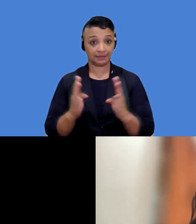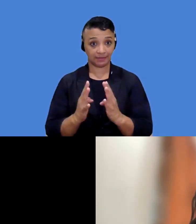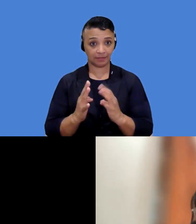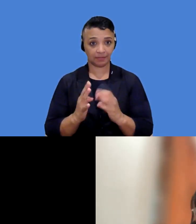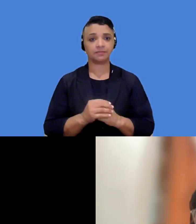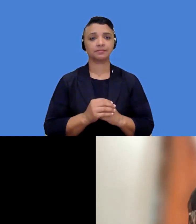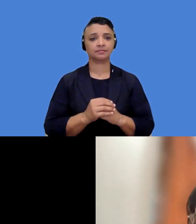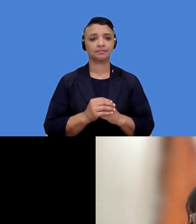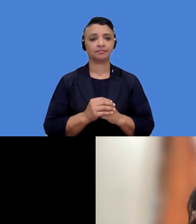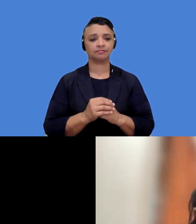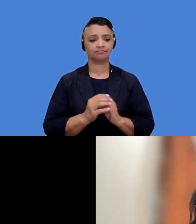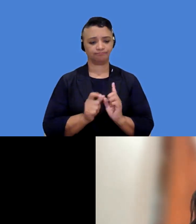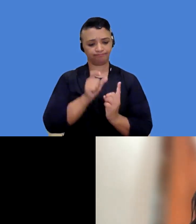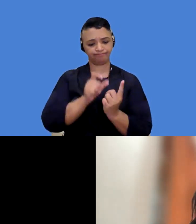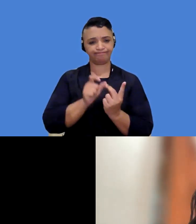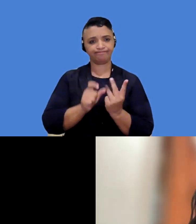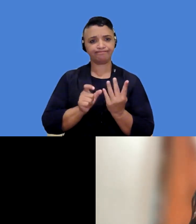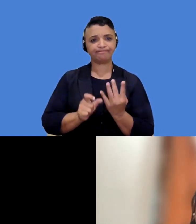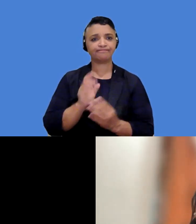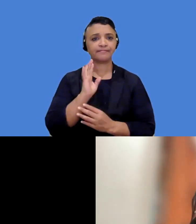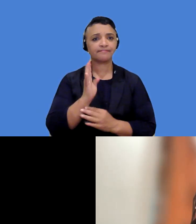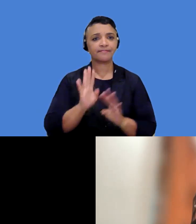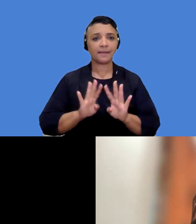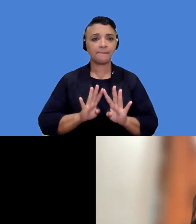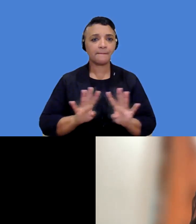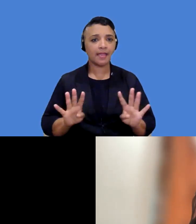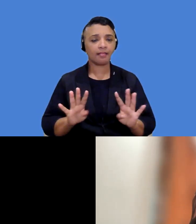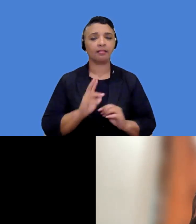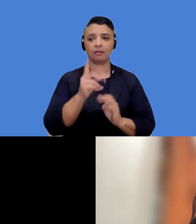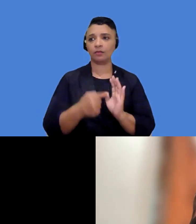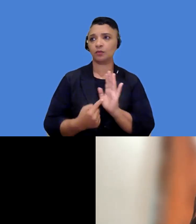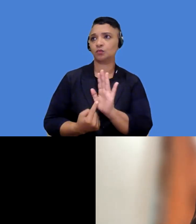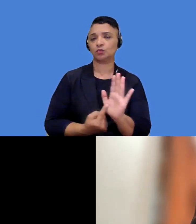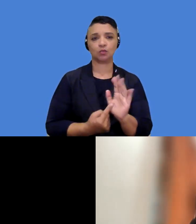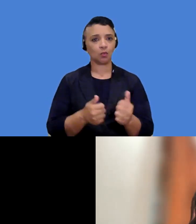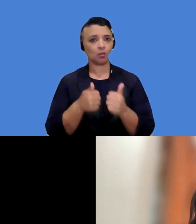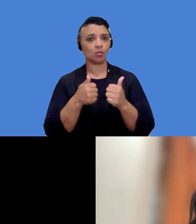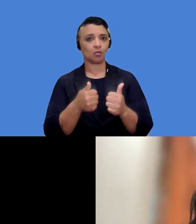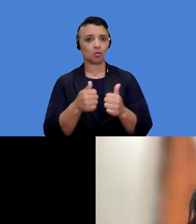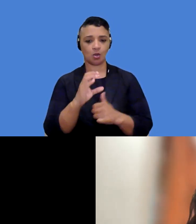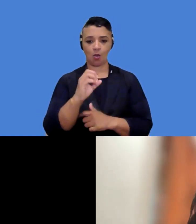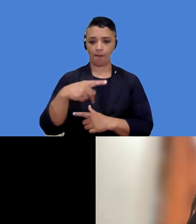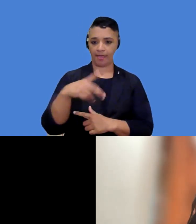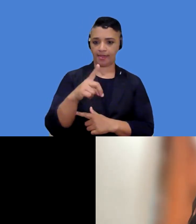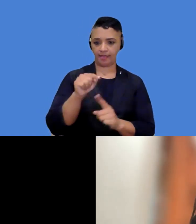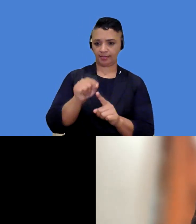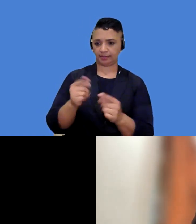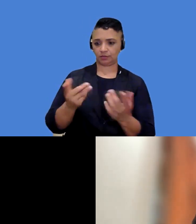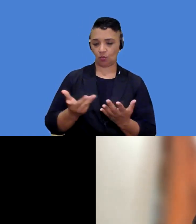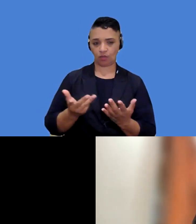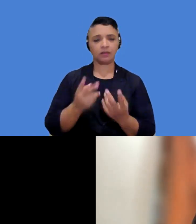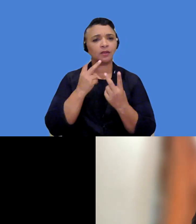showcase some of the key best practices and interventions by OPDs addressing critical